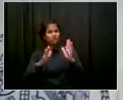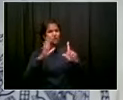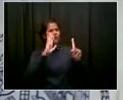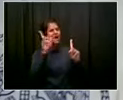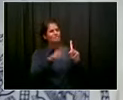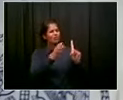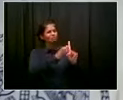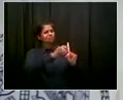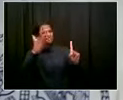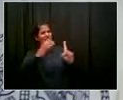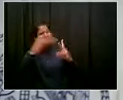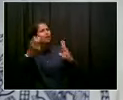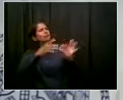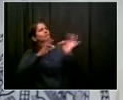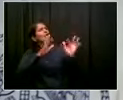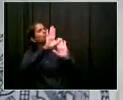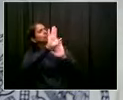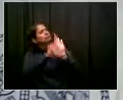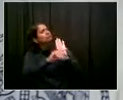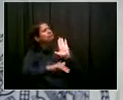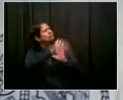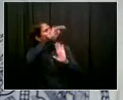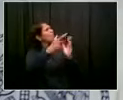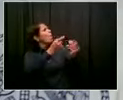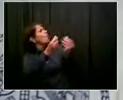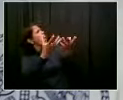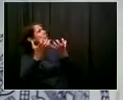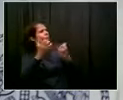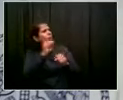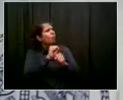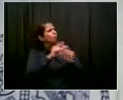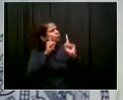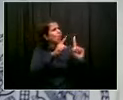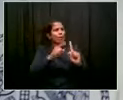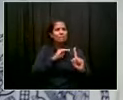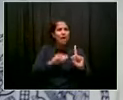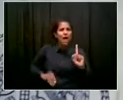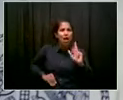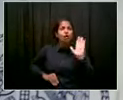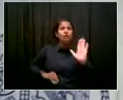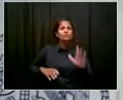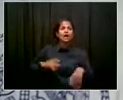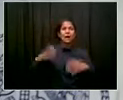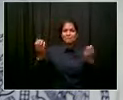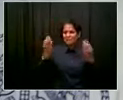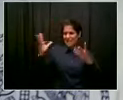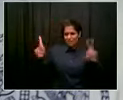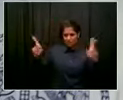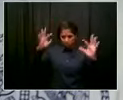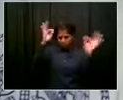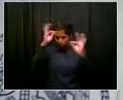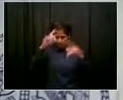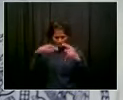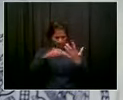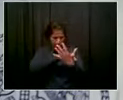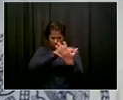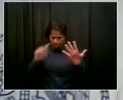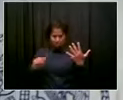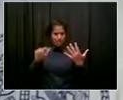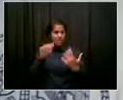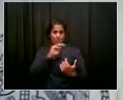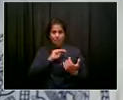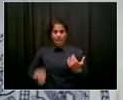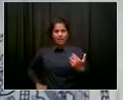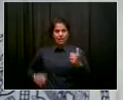and it's really crucial that they all get examined uh and people get to make a decision with a lot more information on the table